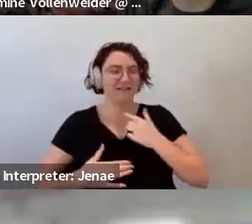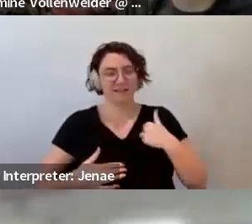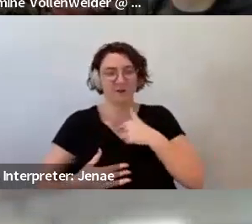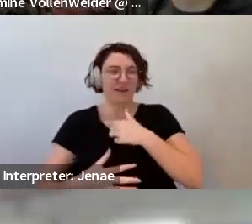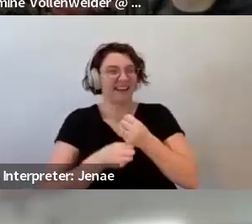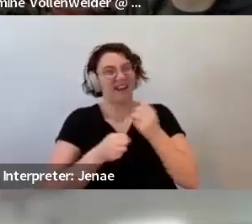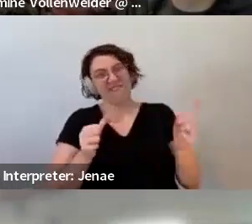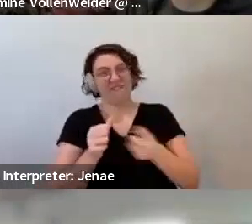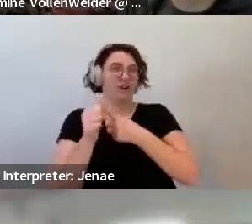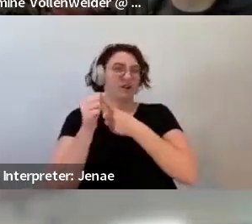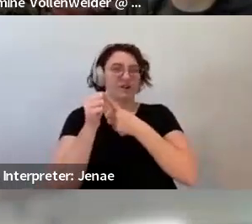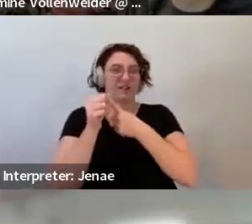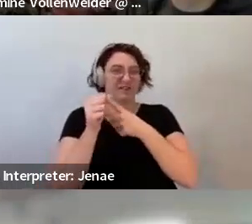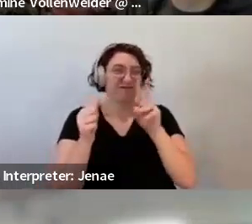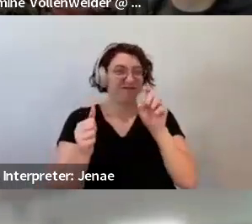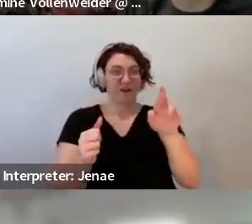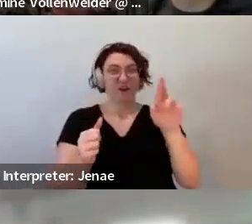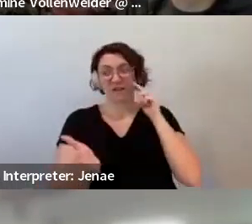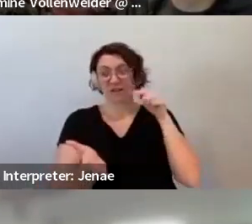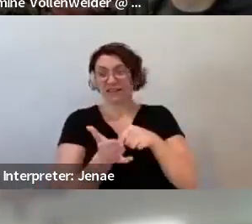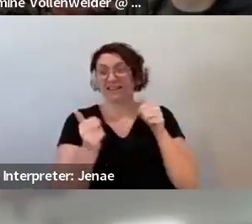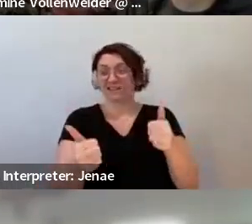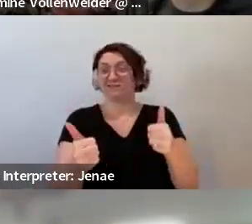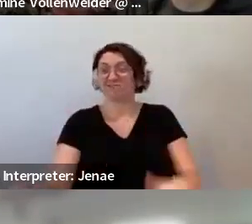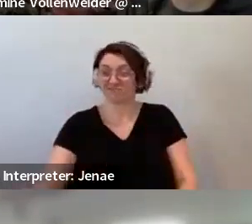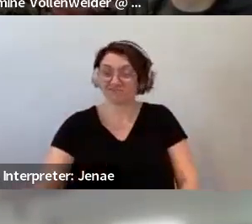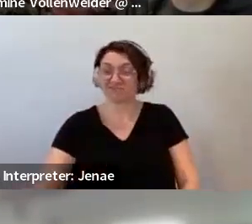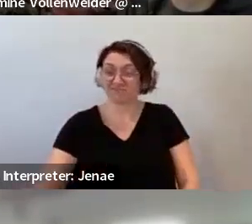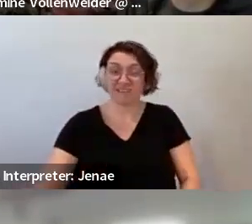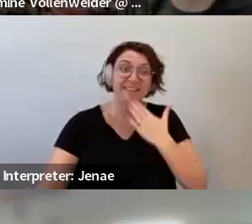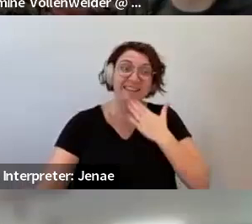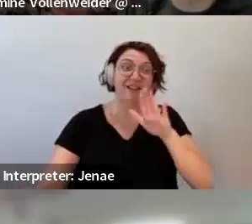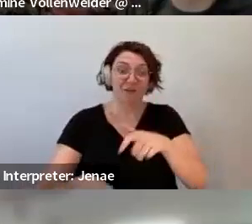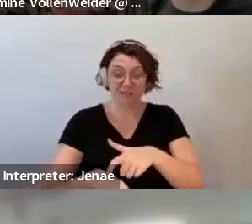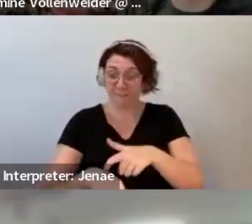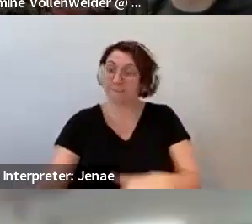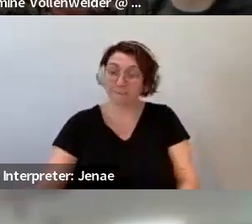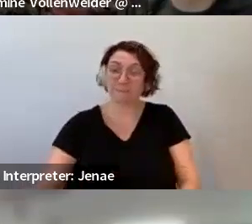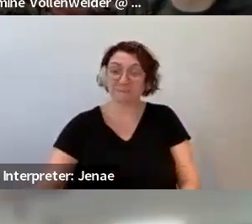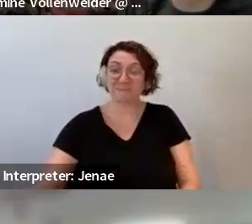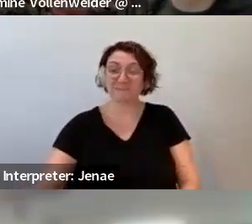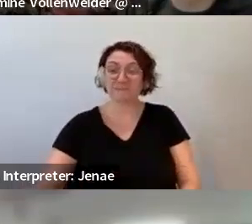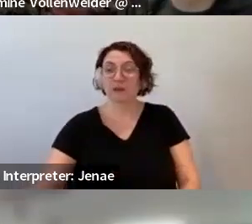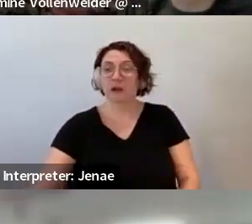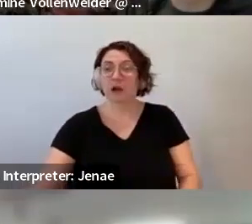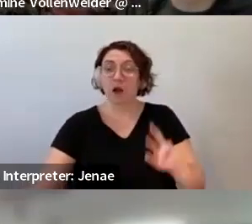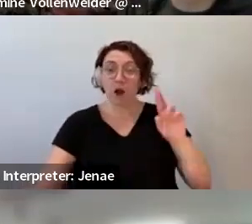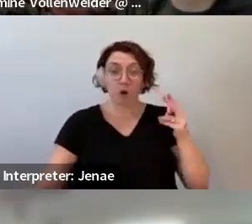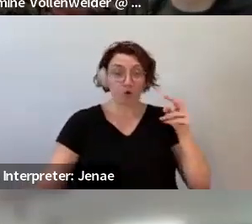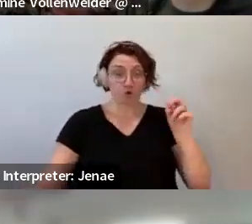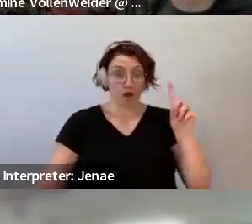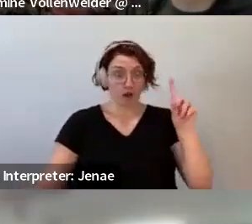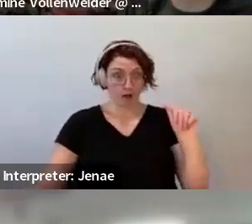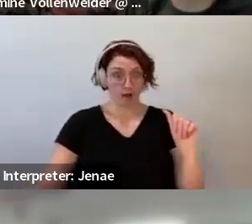first vendorization for this. So right on. Very good. Of course. Thank you for your time. Thank you. Rhonda Phillips, are you good to